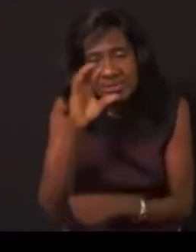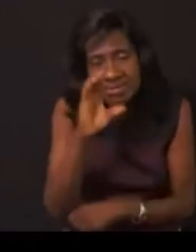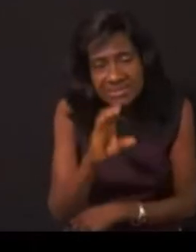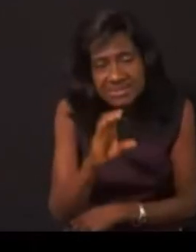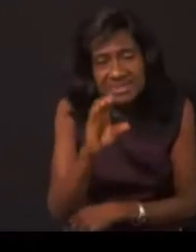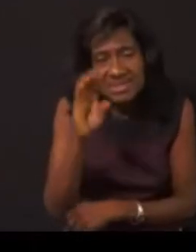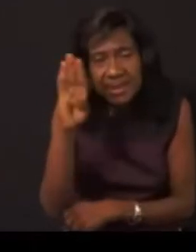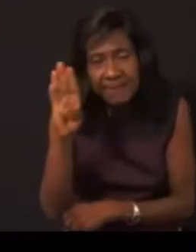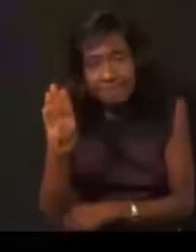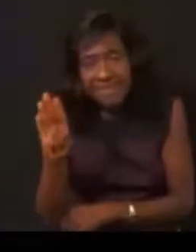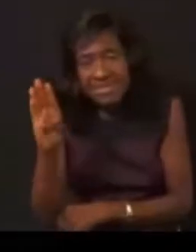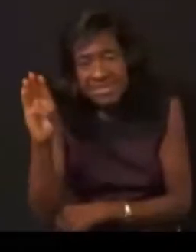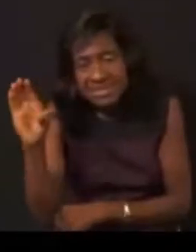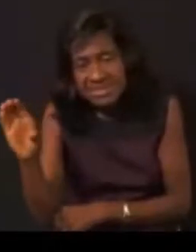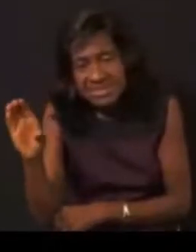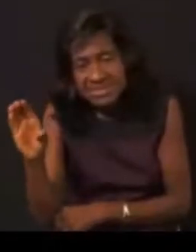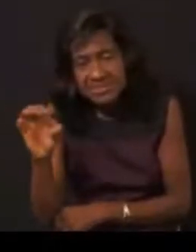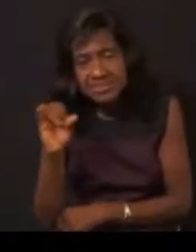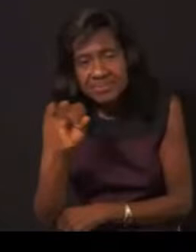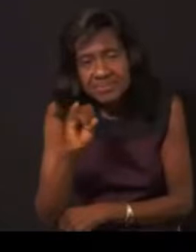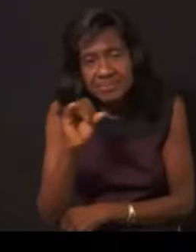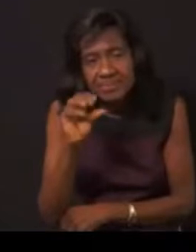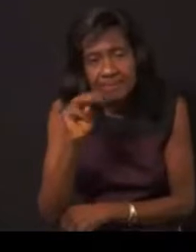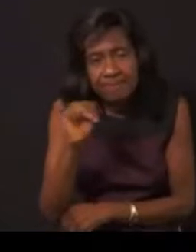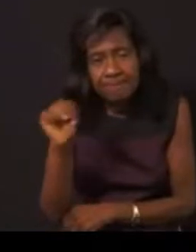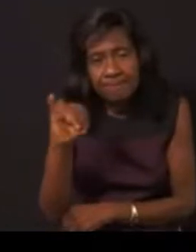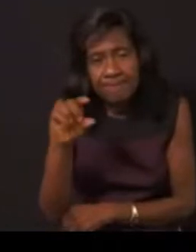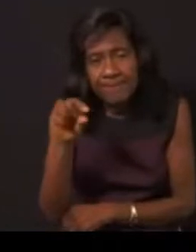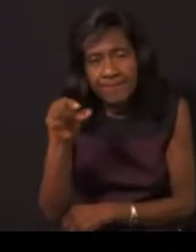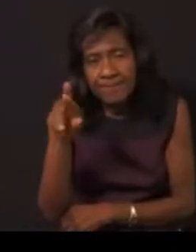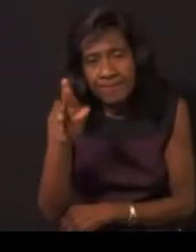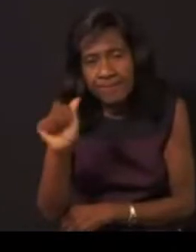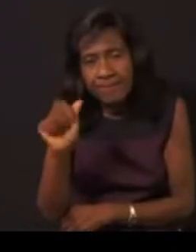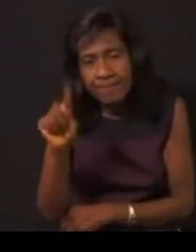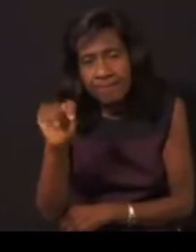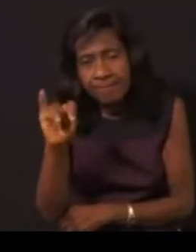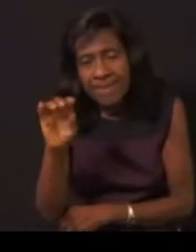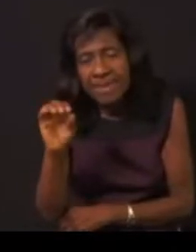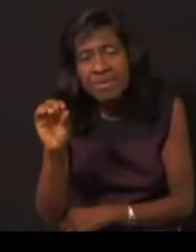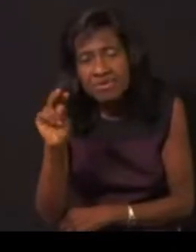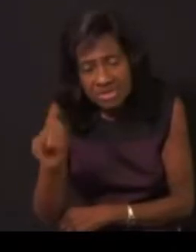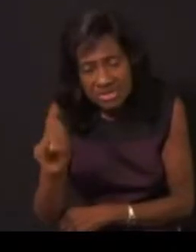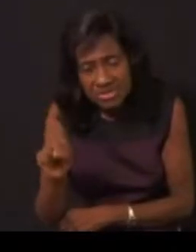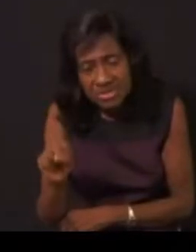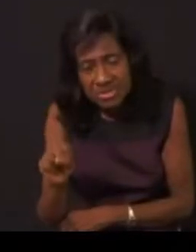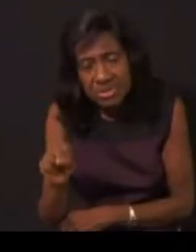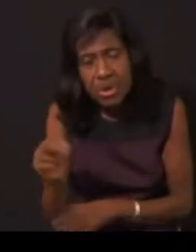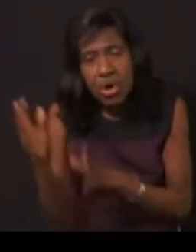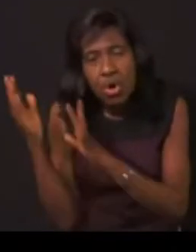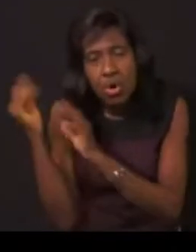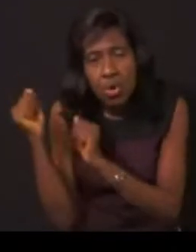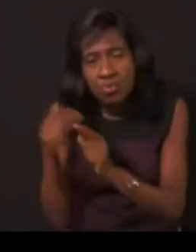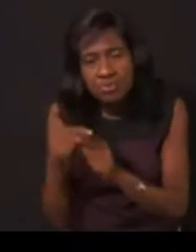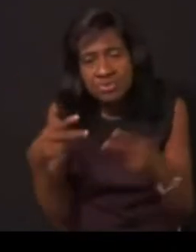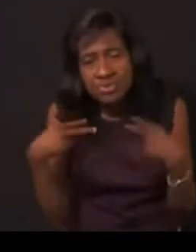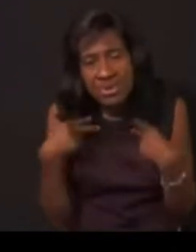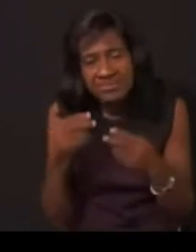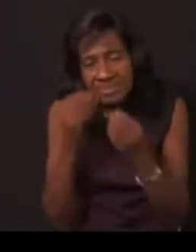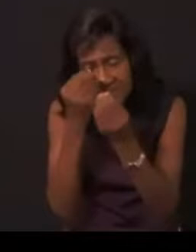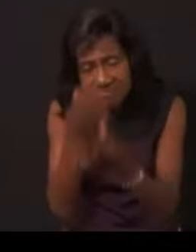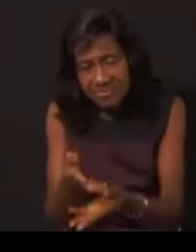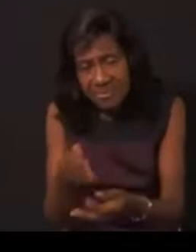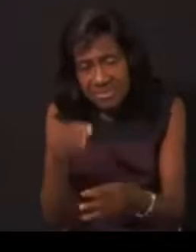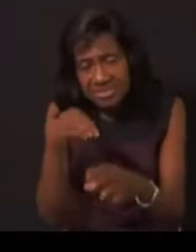number or that information we expect to have in the coming days, but I don't have it right now,